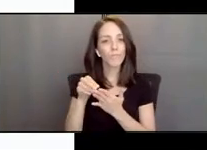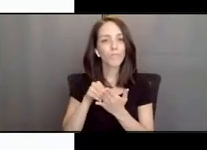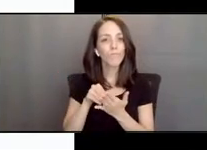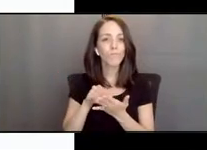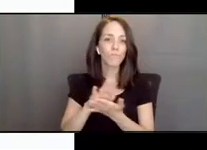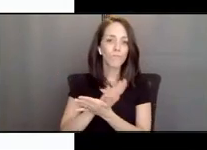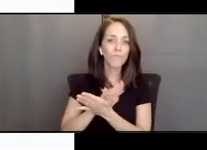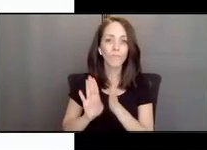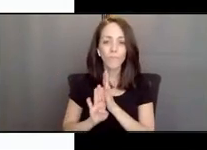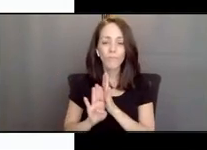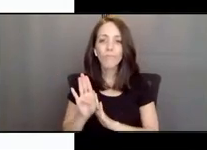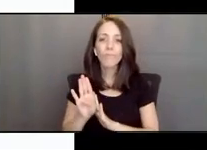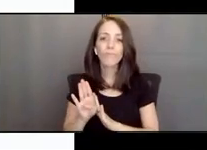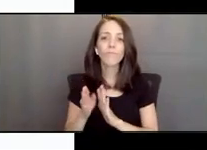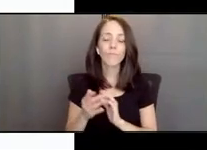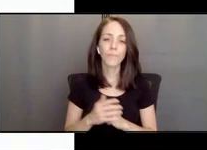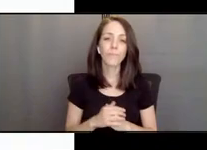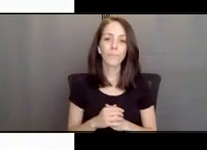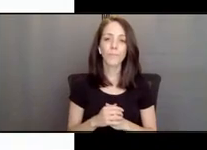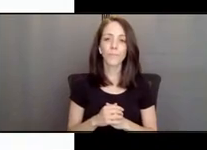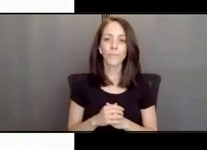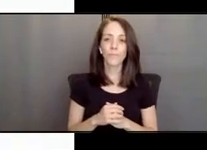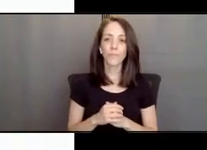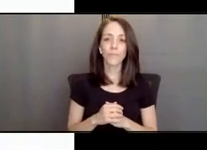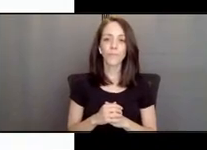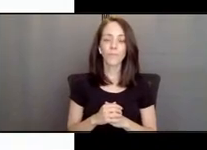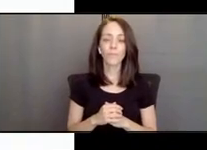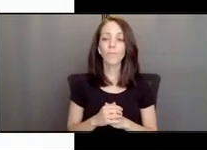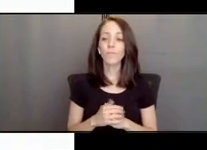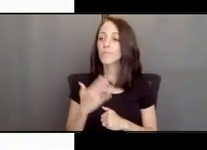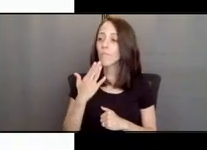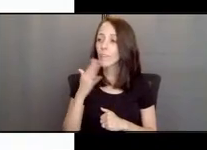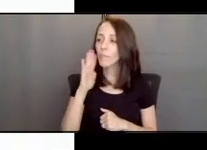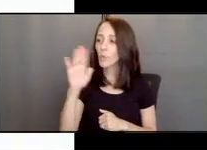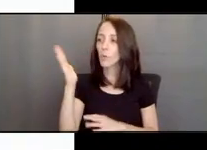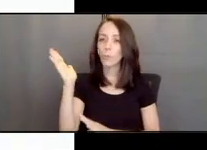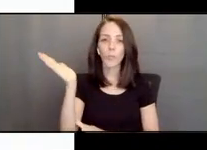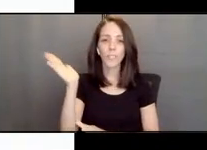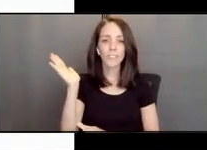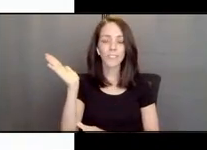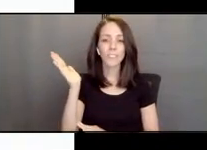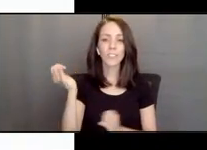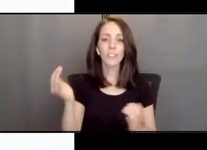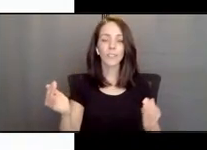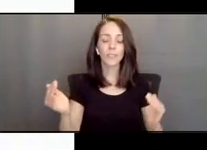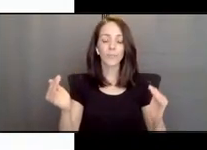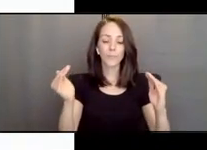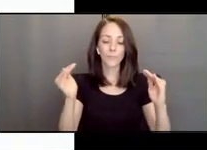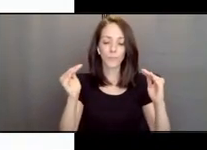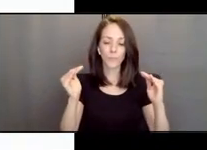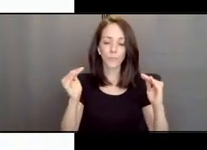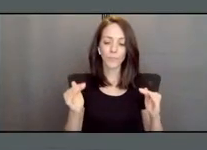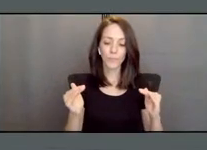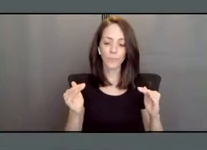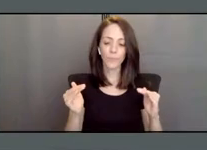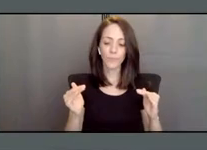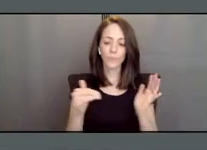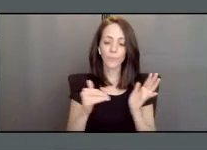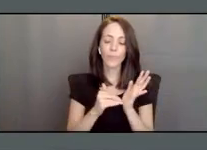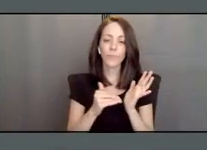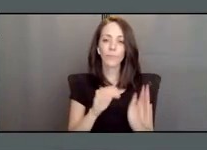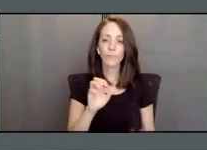With that, we'll thank you for the presentation and we will turn it to Dr. Eden for the Faculty